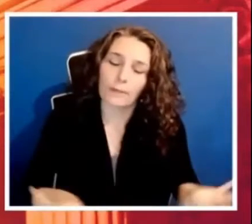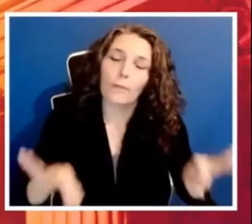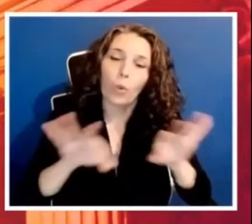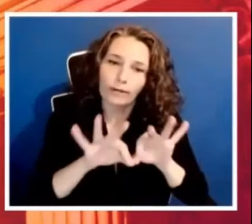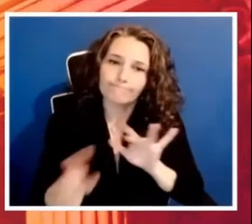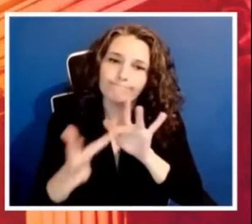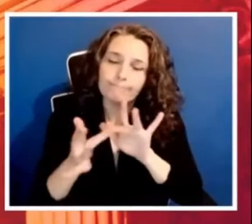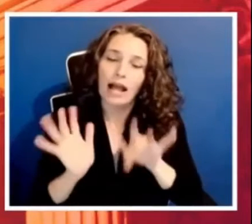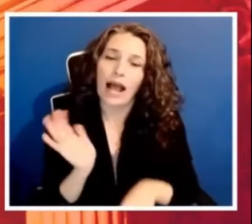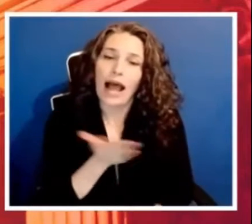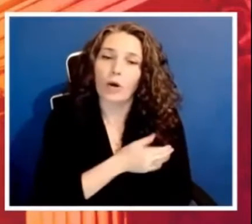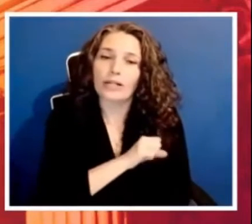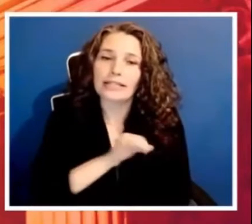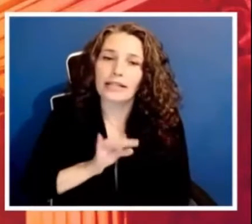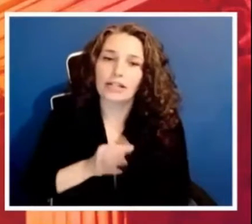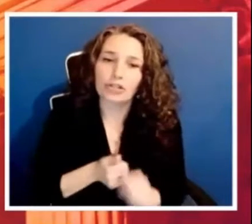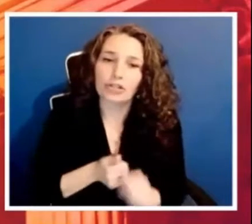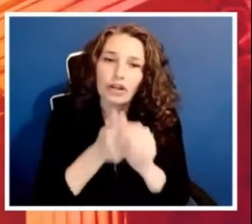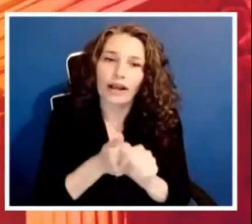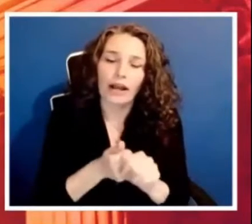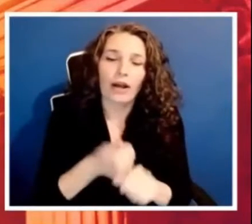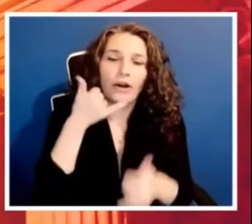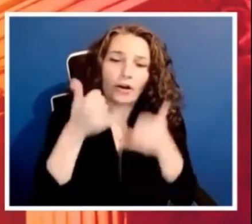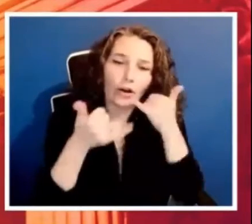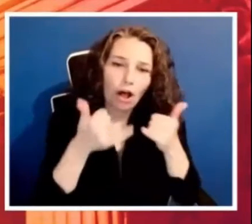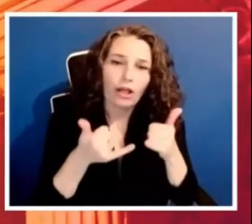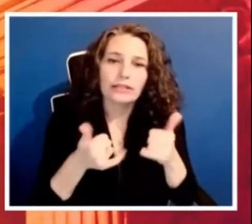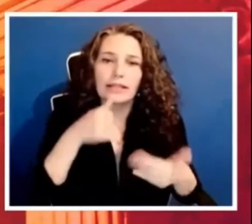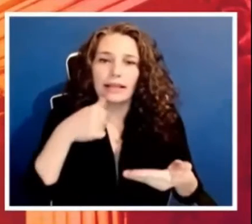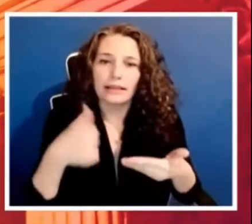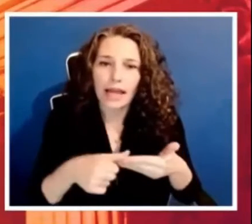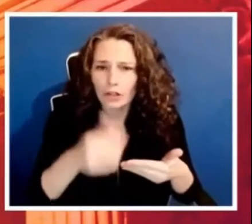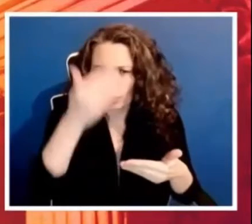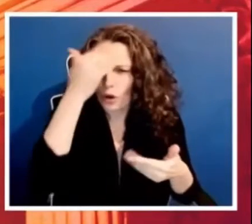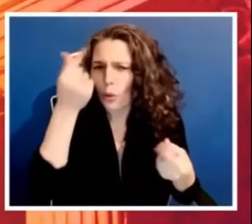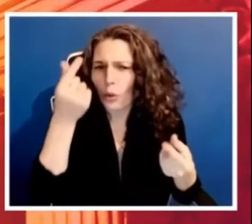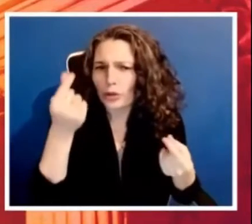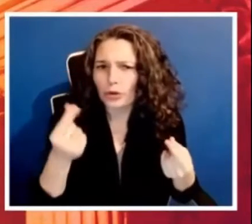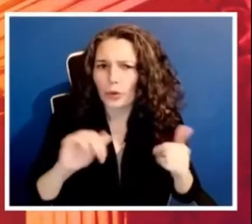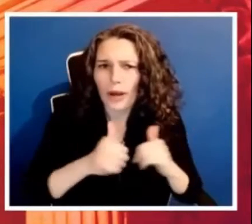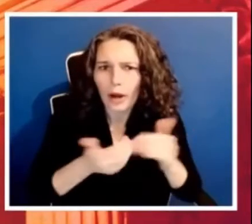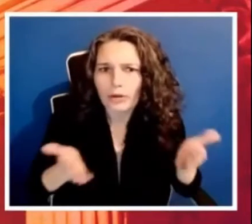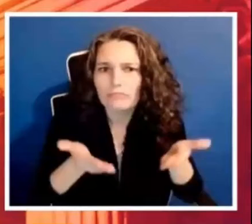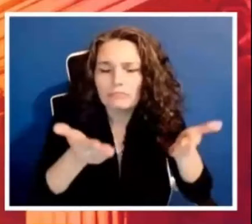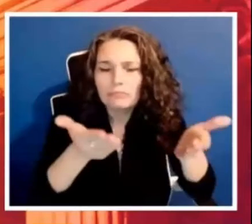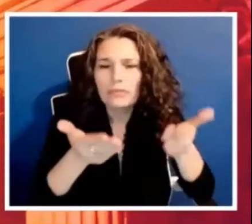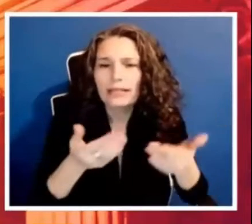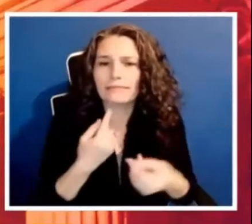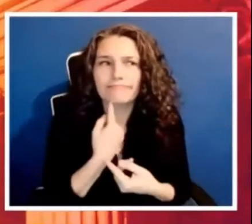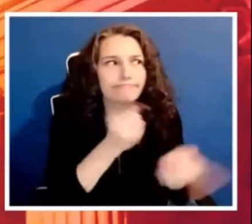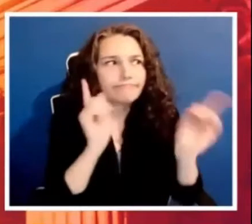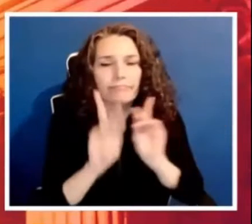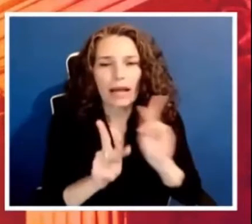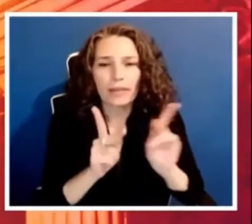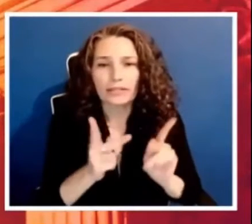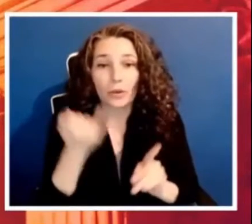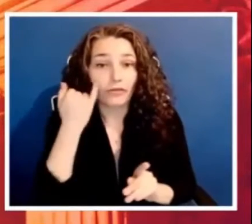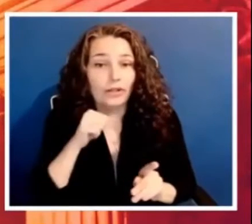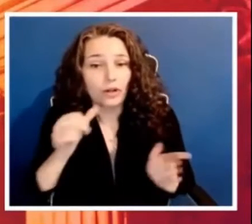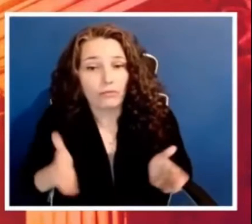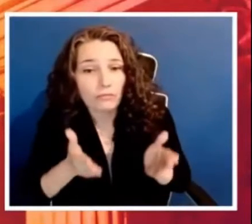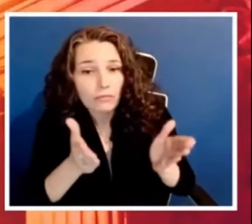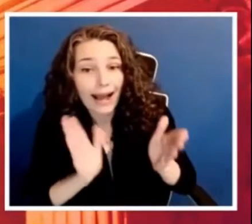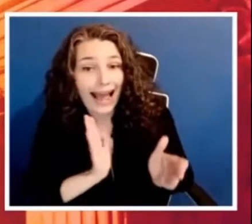Our senators track calls and letters to gauge what they need to push for and speak up about publicly. So if we don't push and amplify our